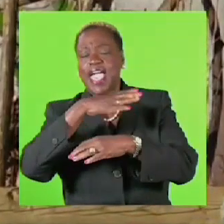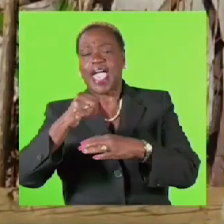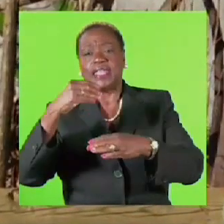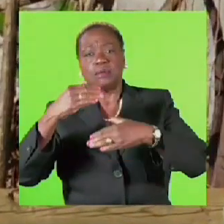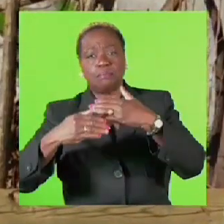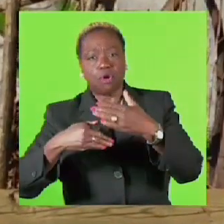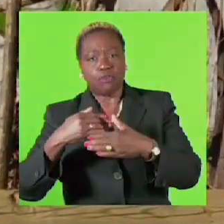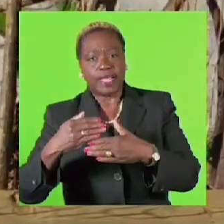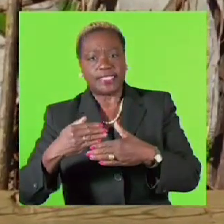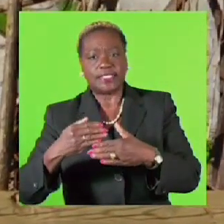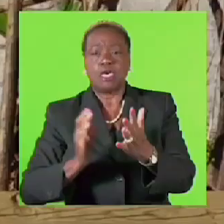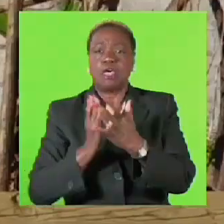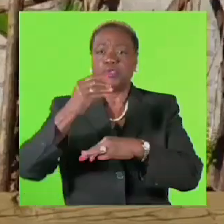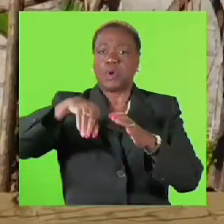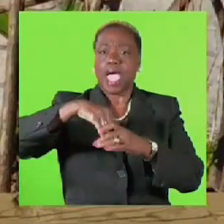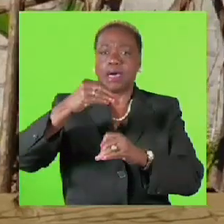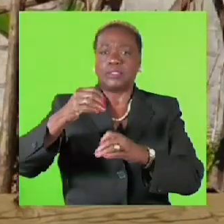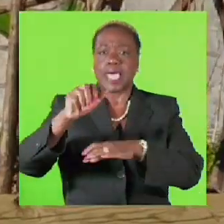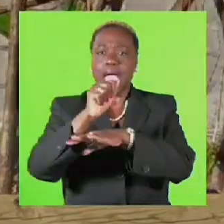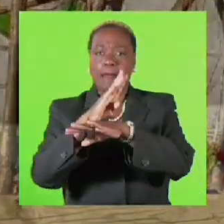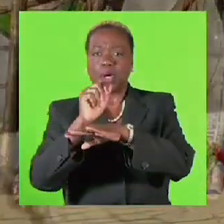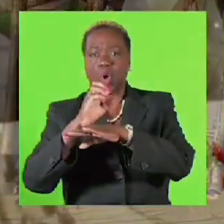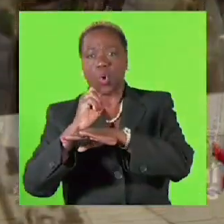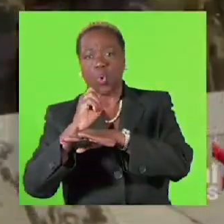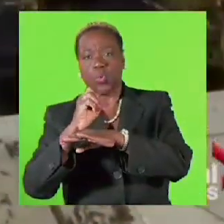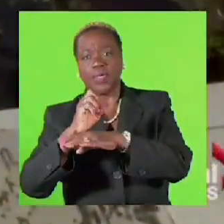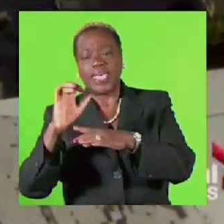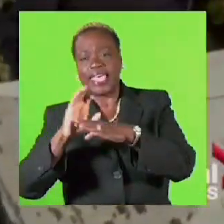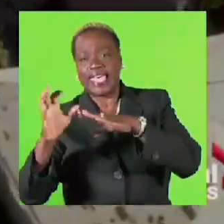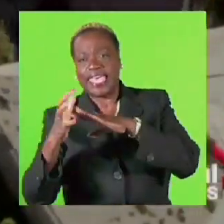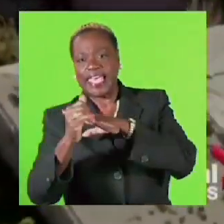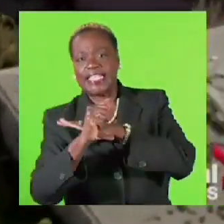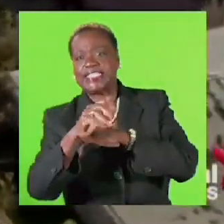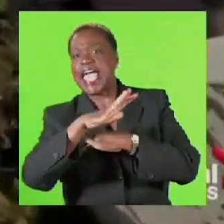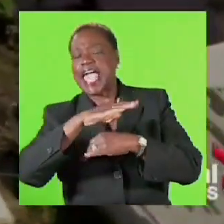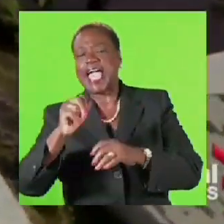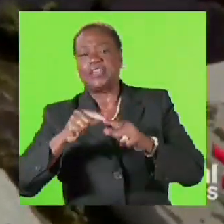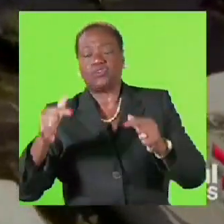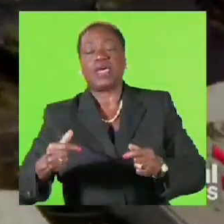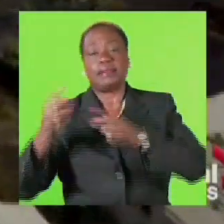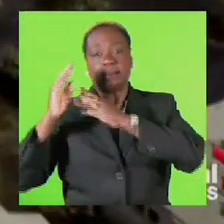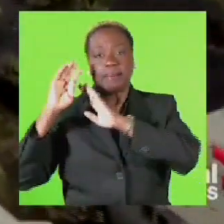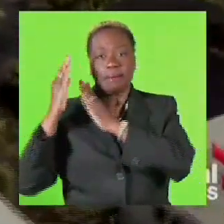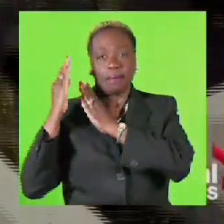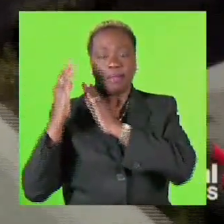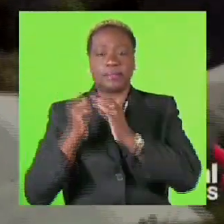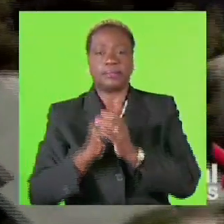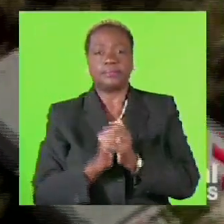and progress throughout Abaco, the Abaco Keys, and Grand Bahama.